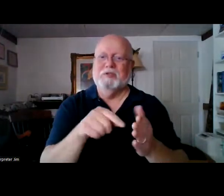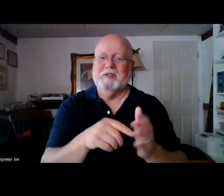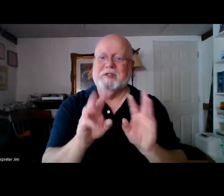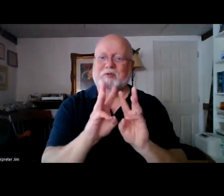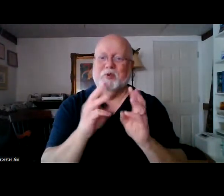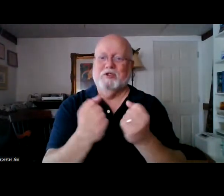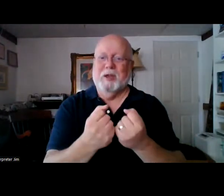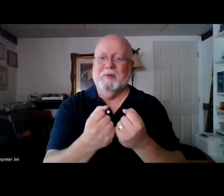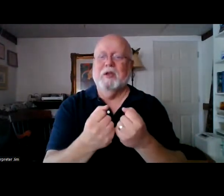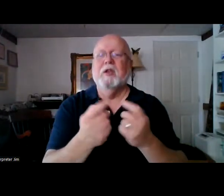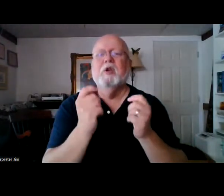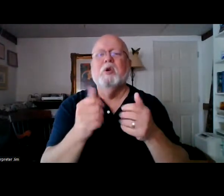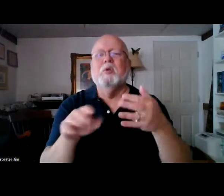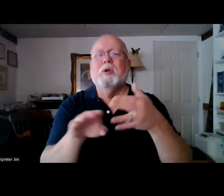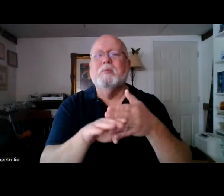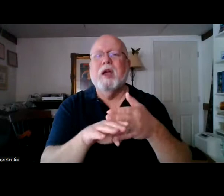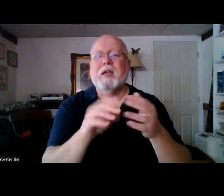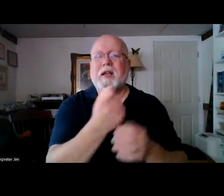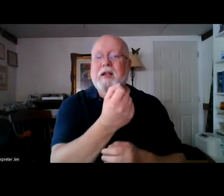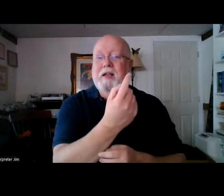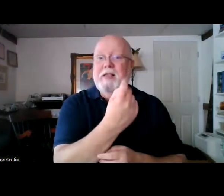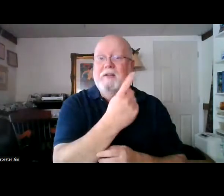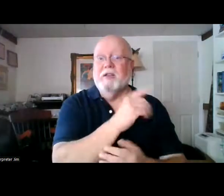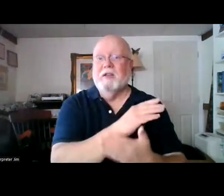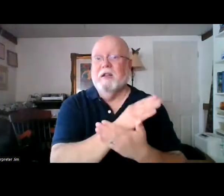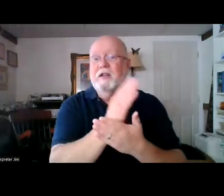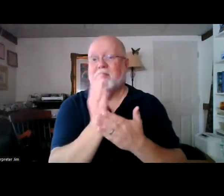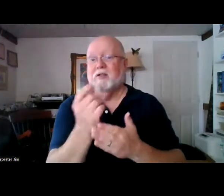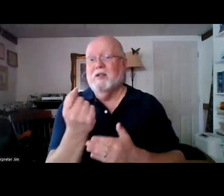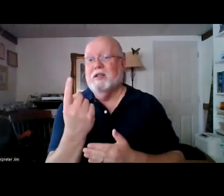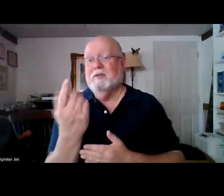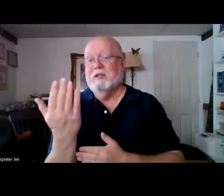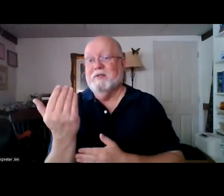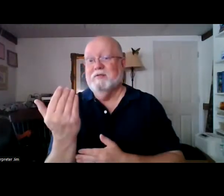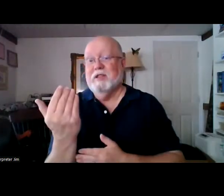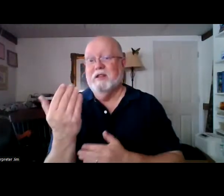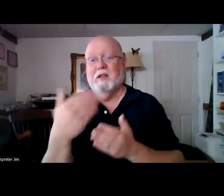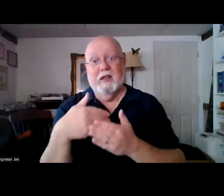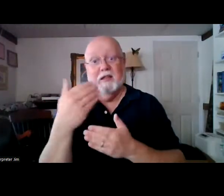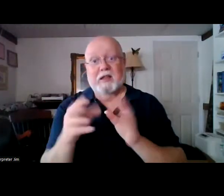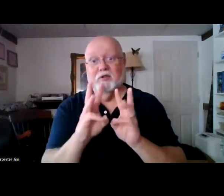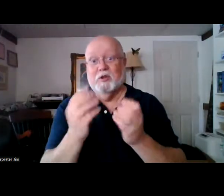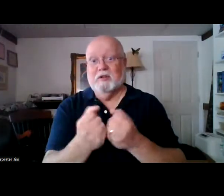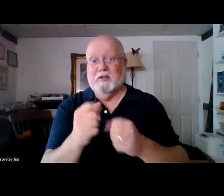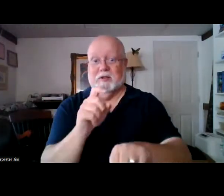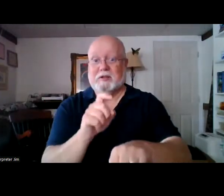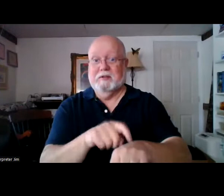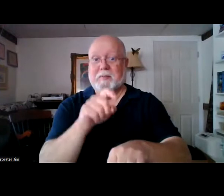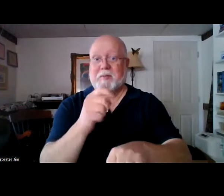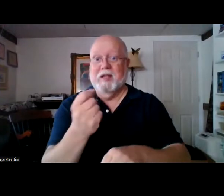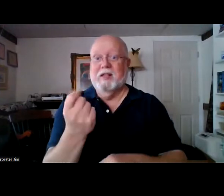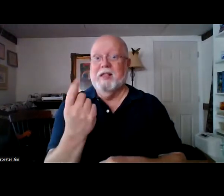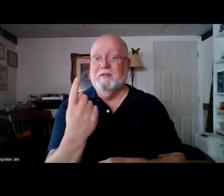quick break from 11 to 11:15, and then our next session will begin probably at 11:15. That's going to be